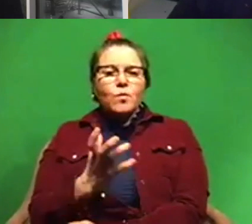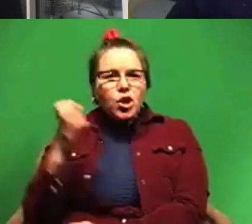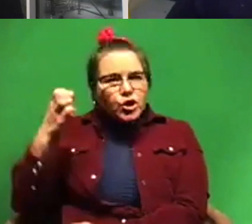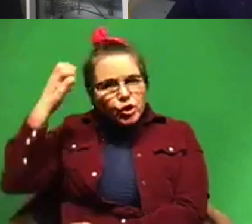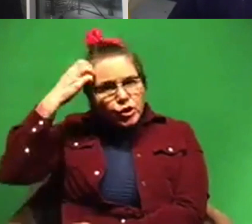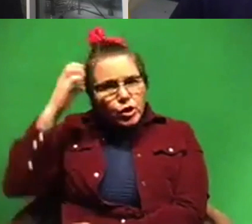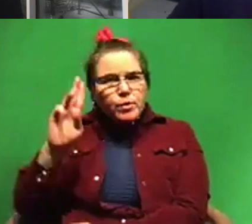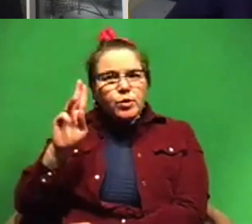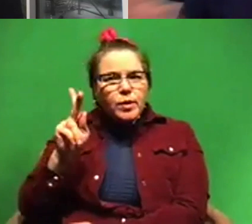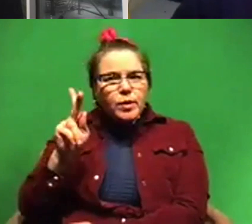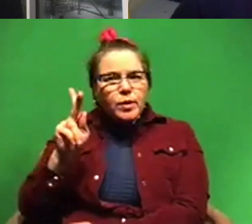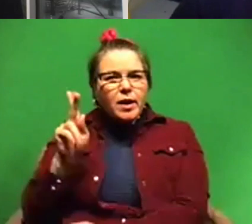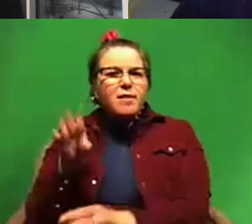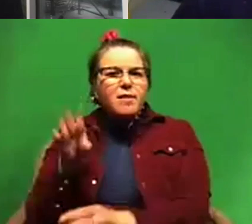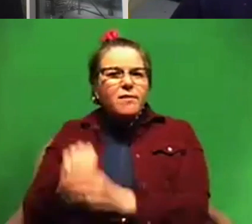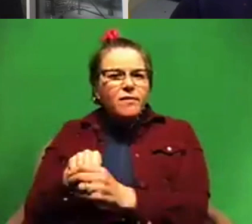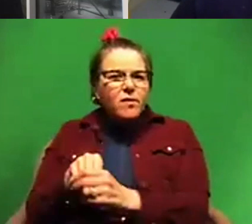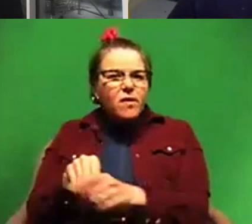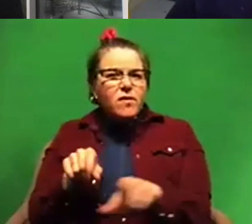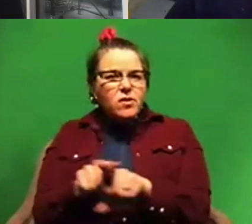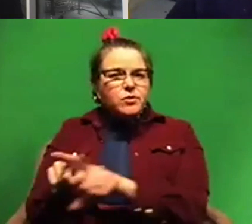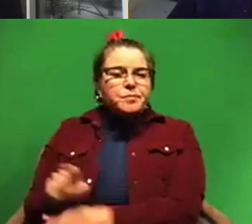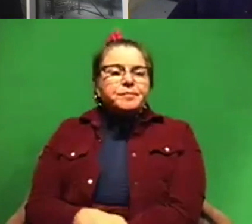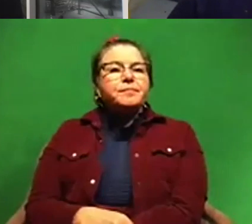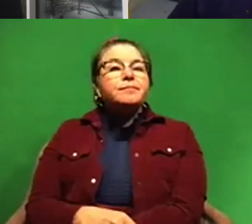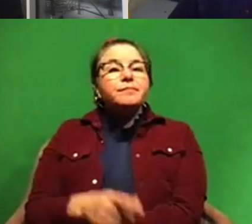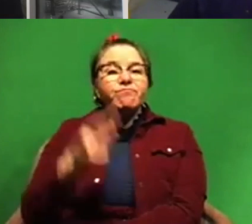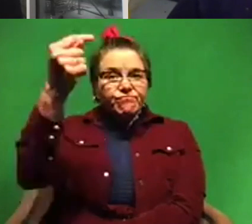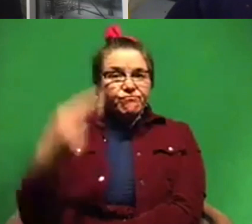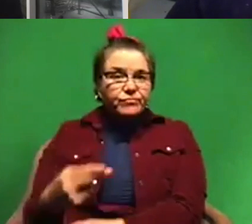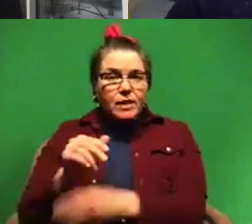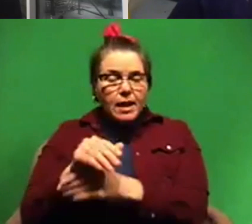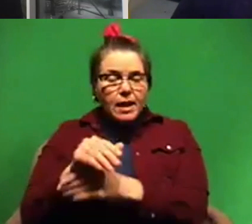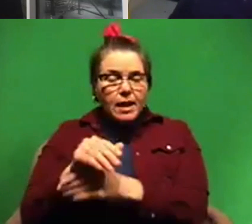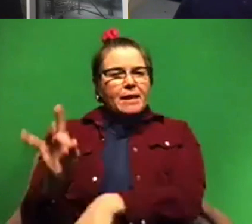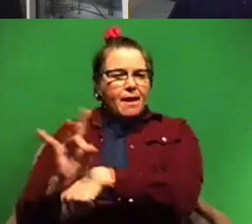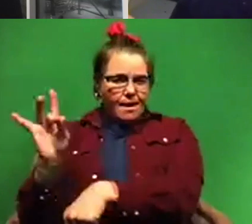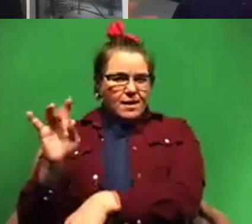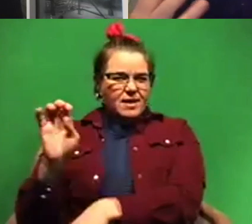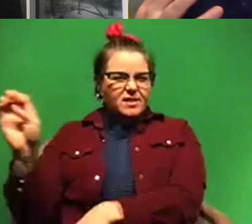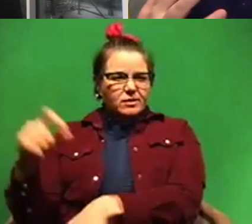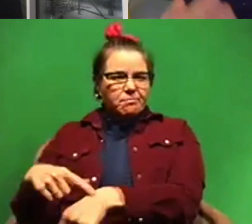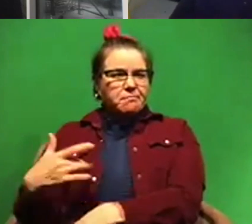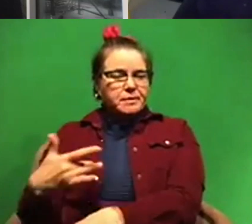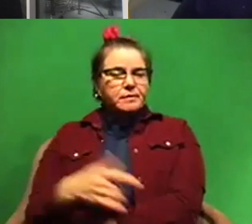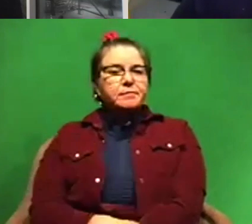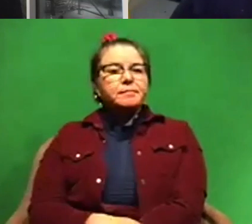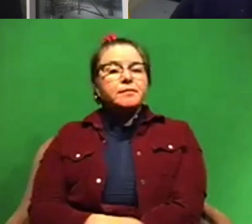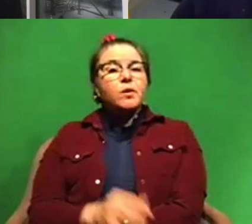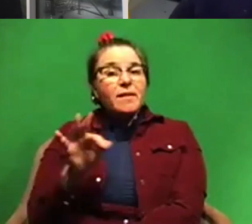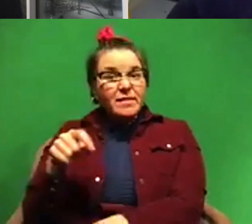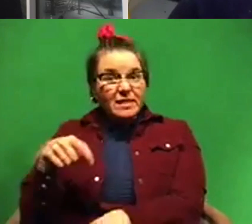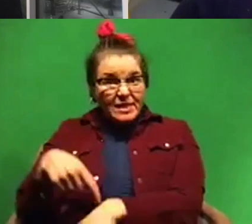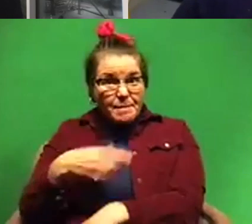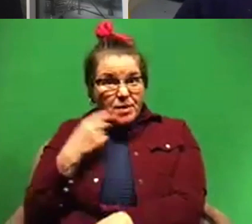too. But we do that every single Thursday night, typically at 8 p.m. Eastern time. So if this time works for you, that's great.